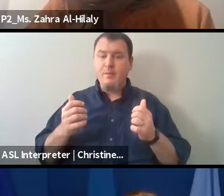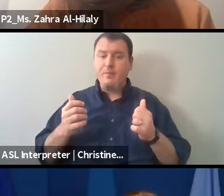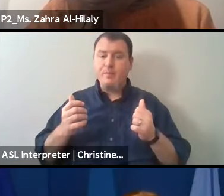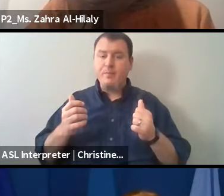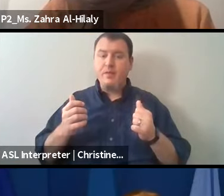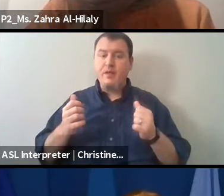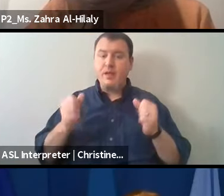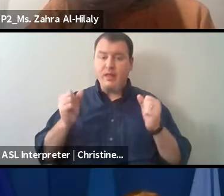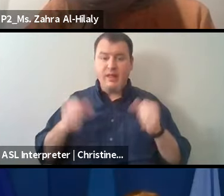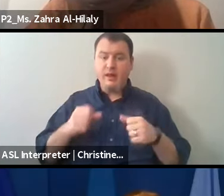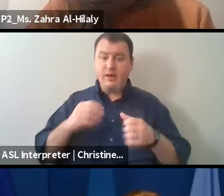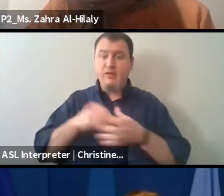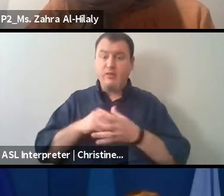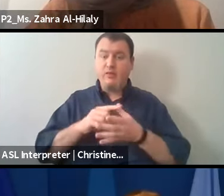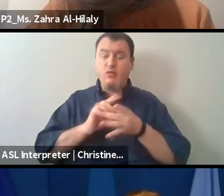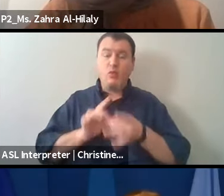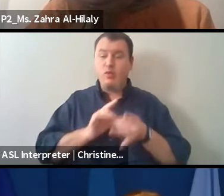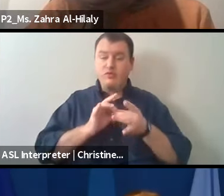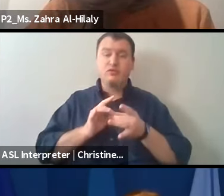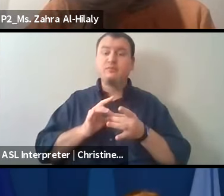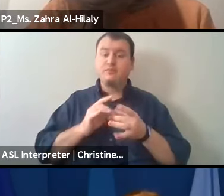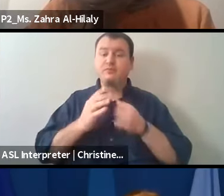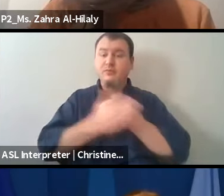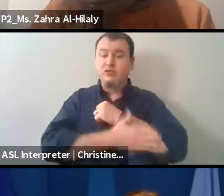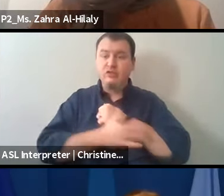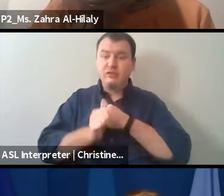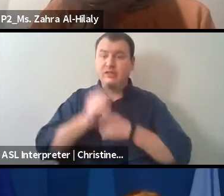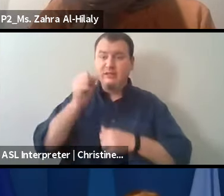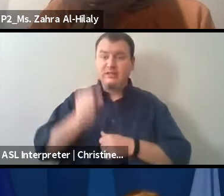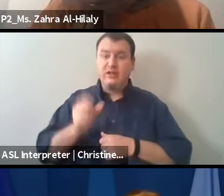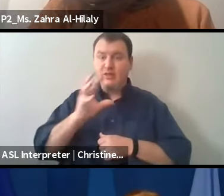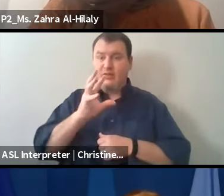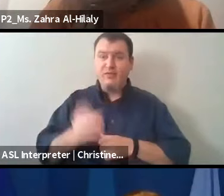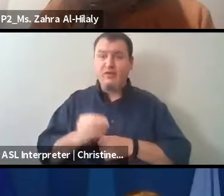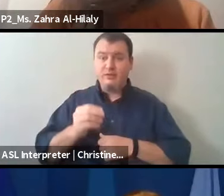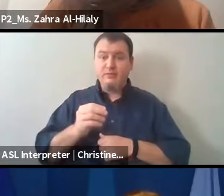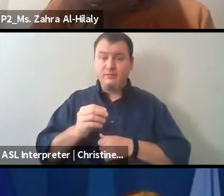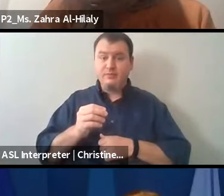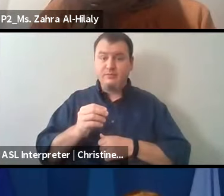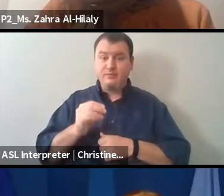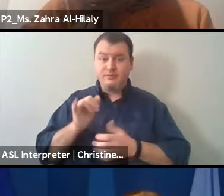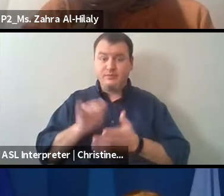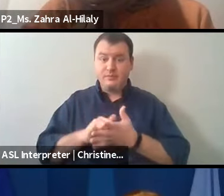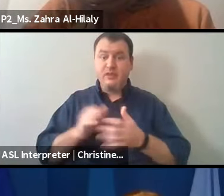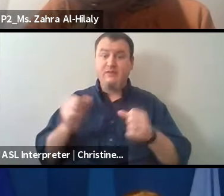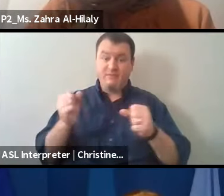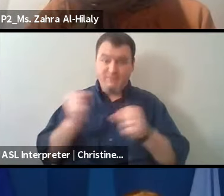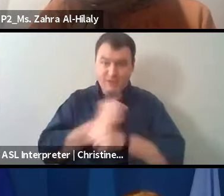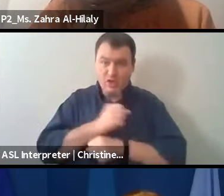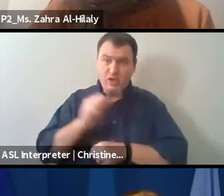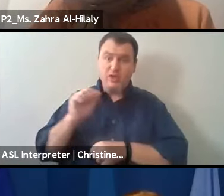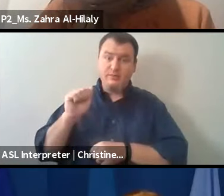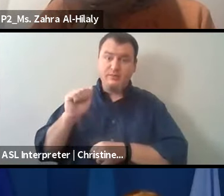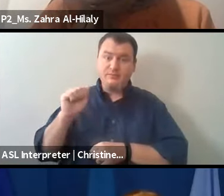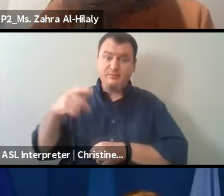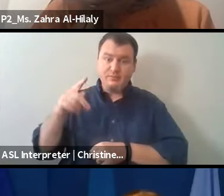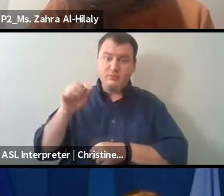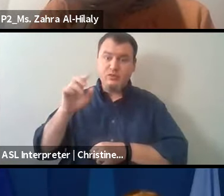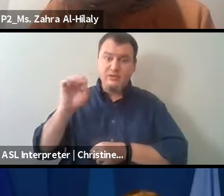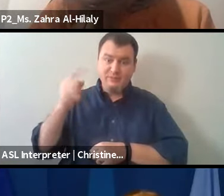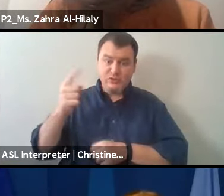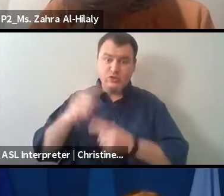a country like South Africa that has fought apartheid first to liberate ourselves?